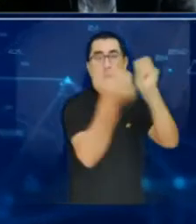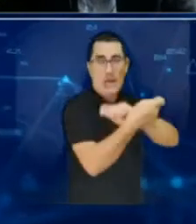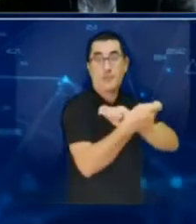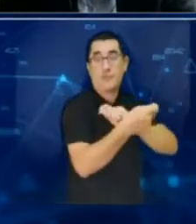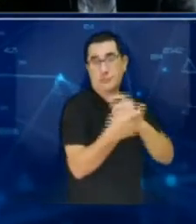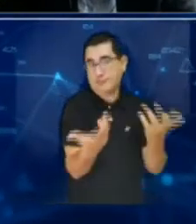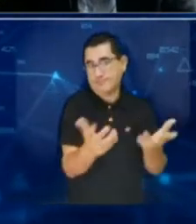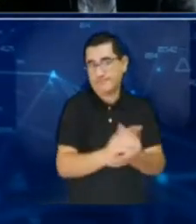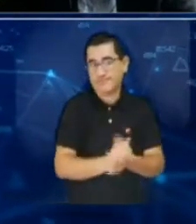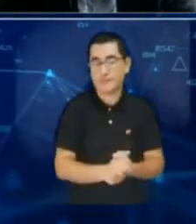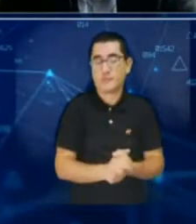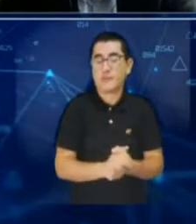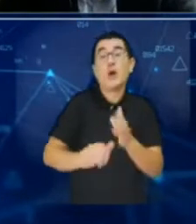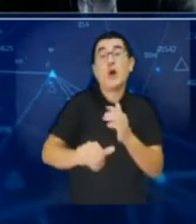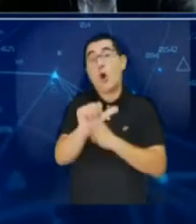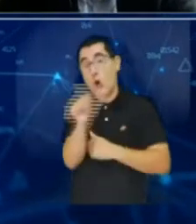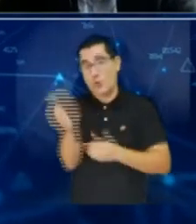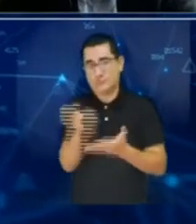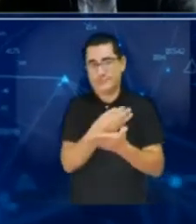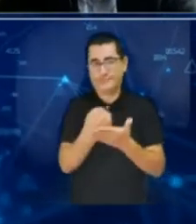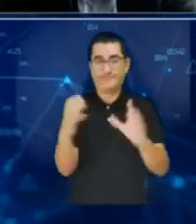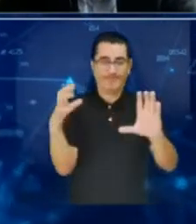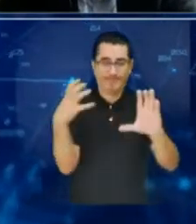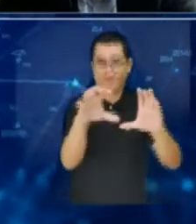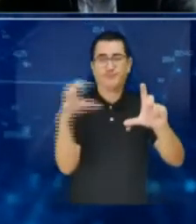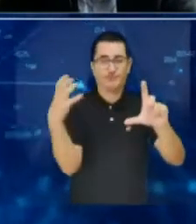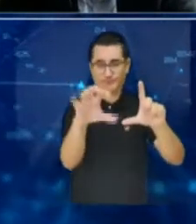climate change topics.